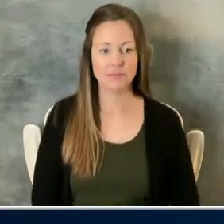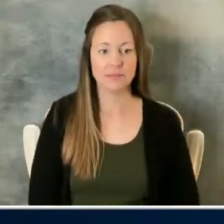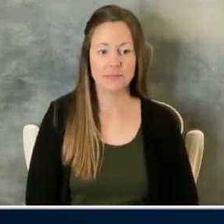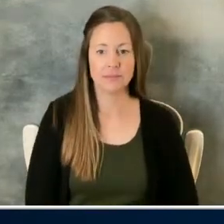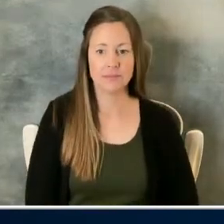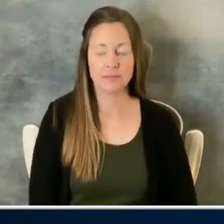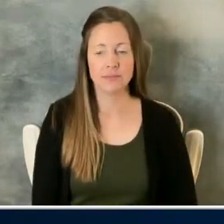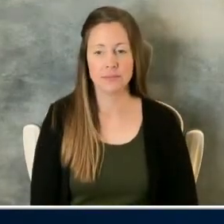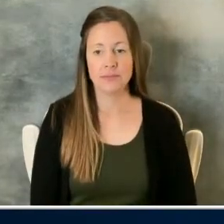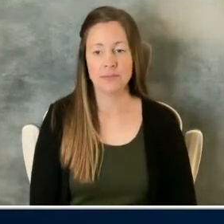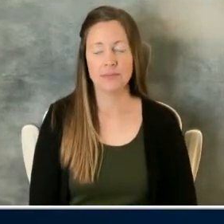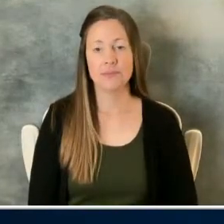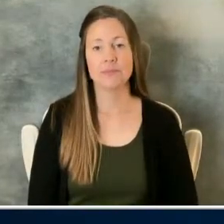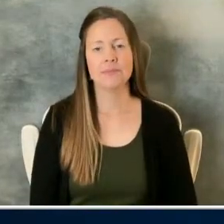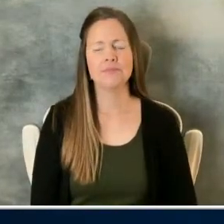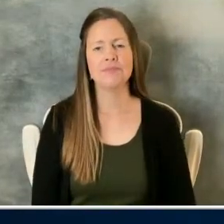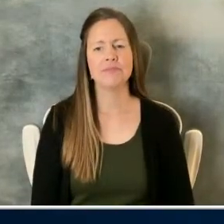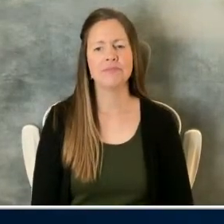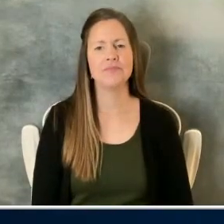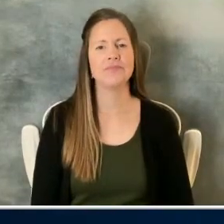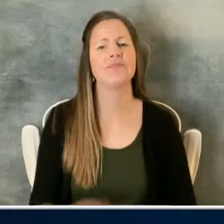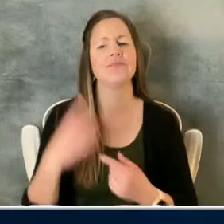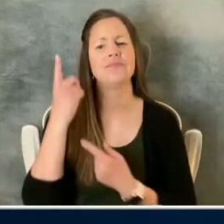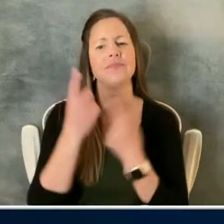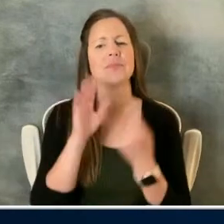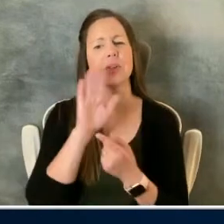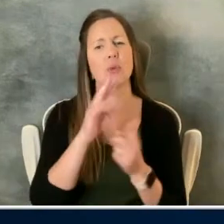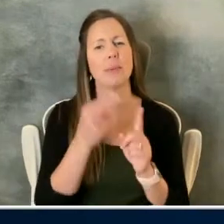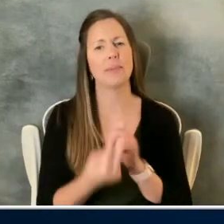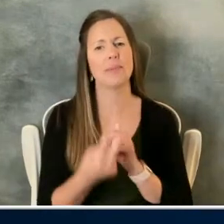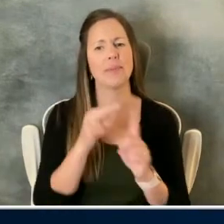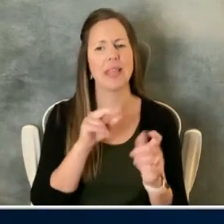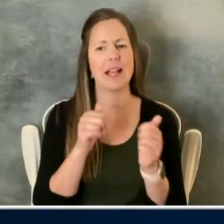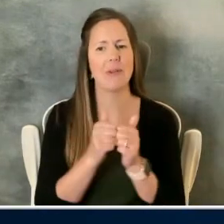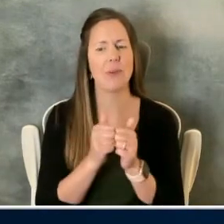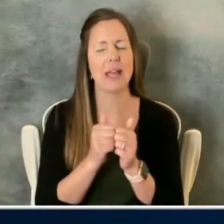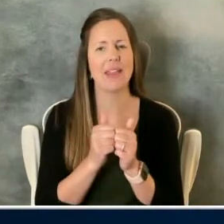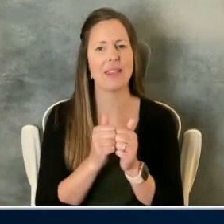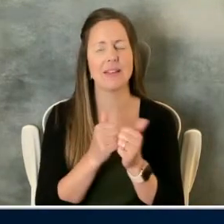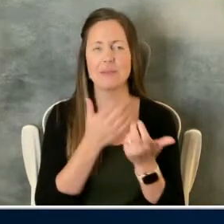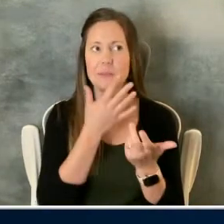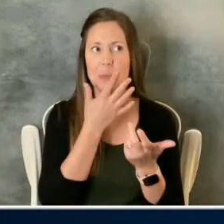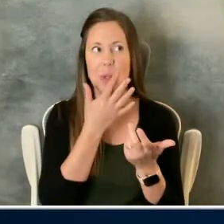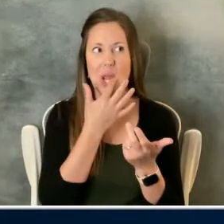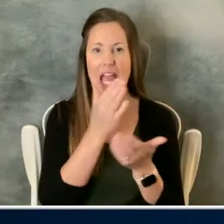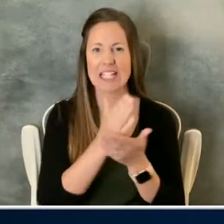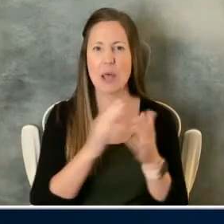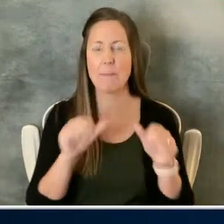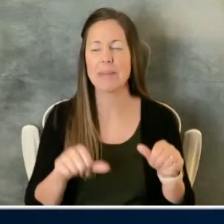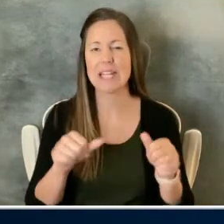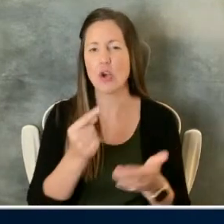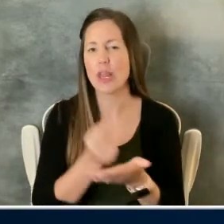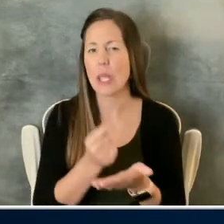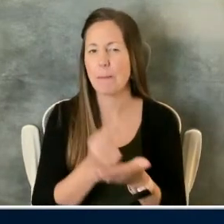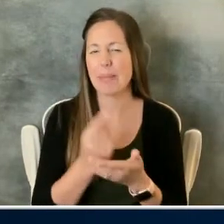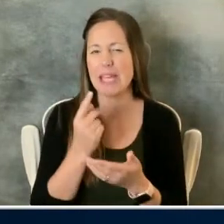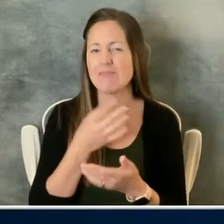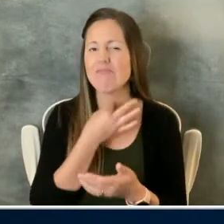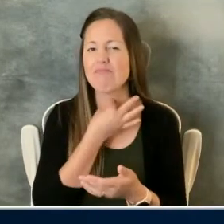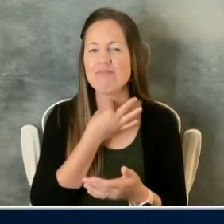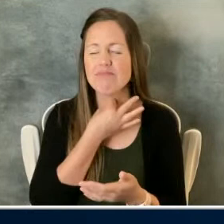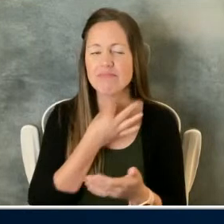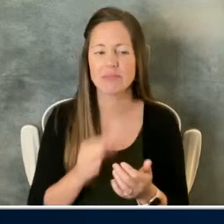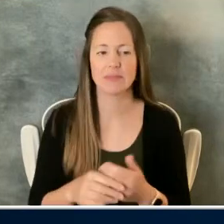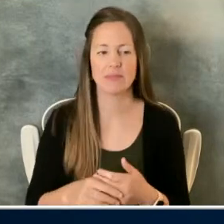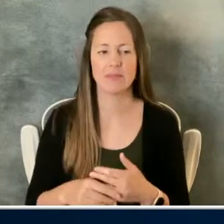your sense about the directionality? What would be some potential therapies? And I asked that, I mean, and we probably both got the same email in our